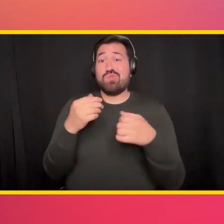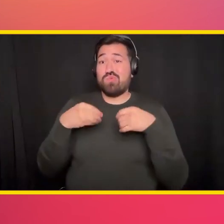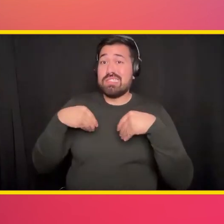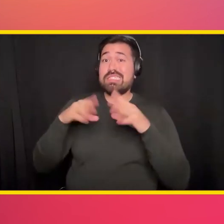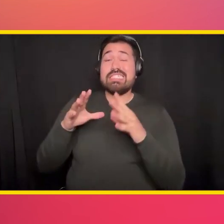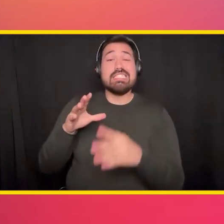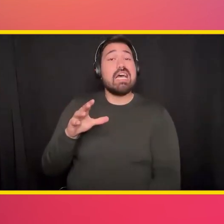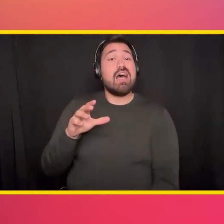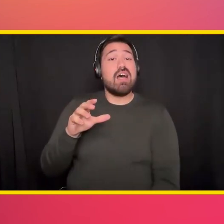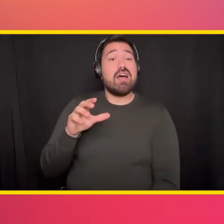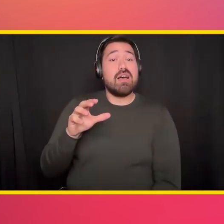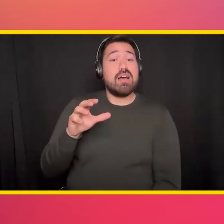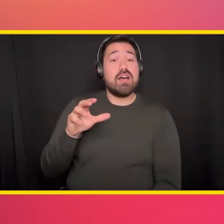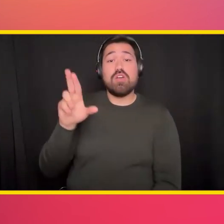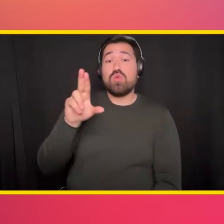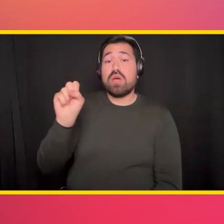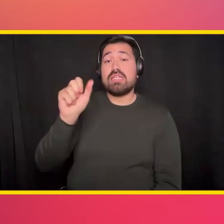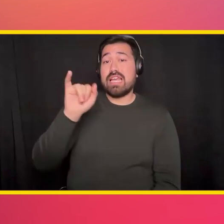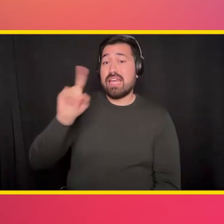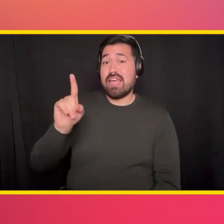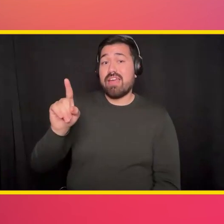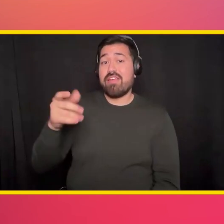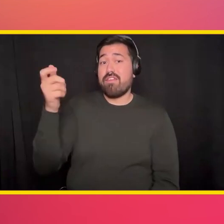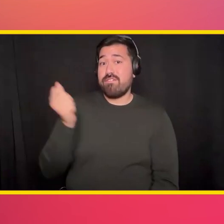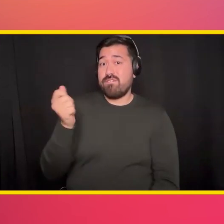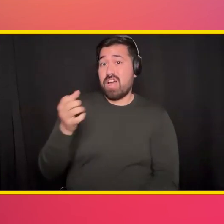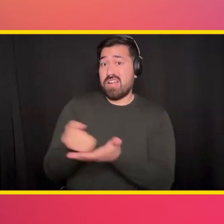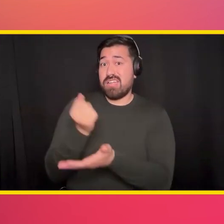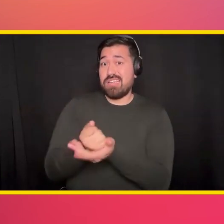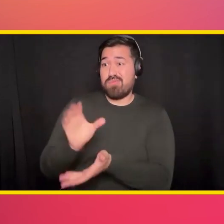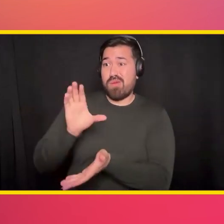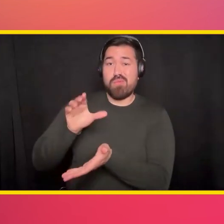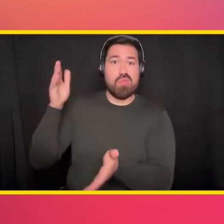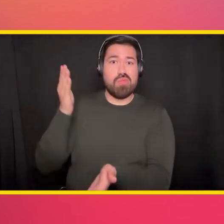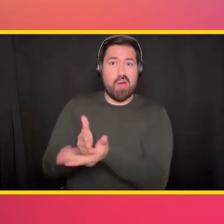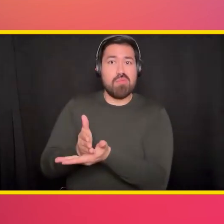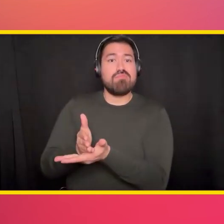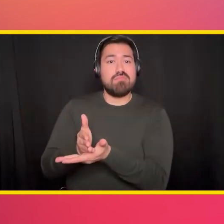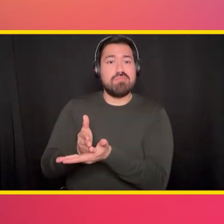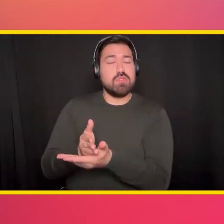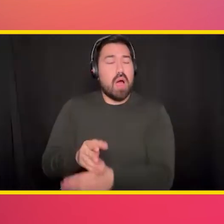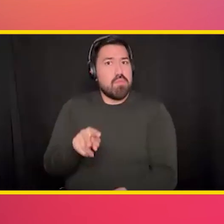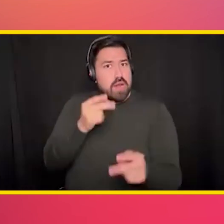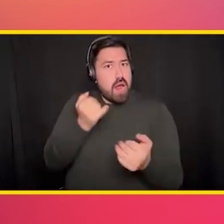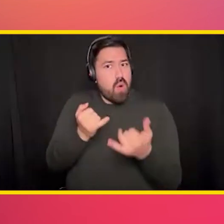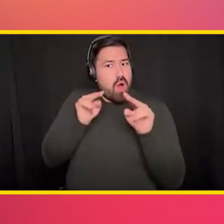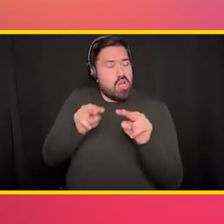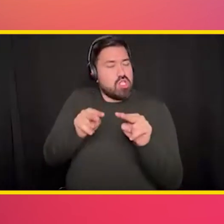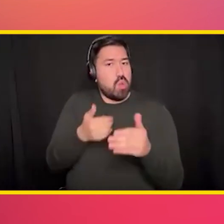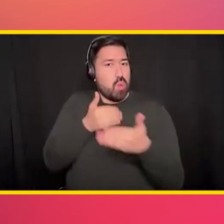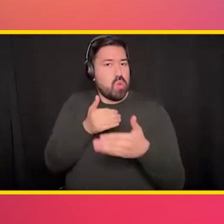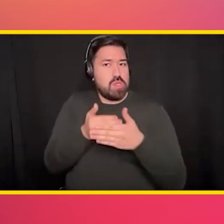USAID funding, and so I am watching very closely to see what happens with that because we are.